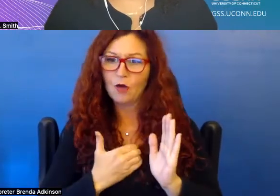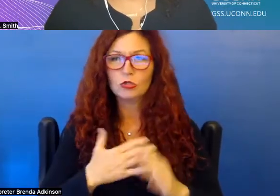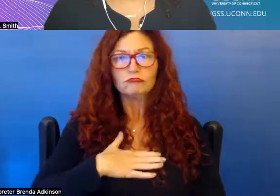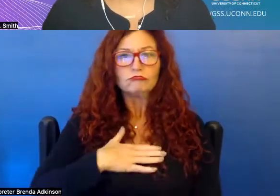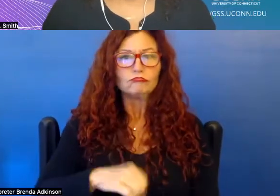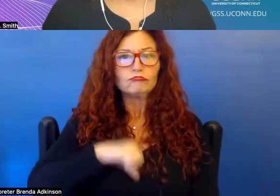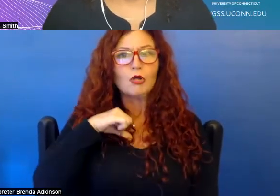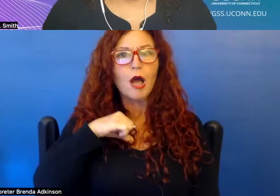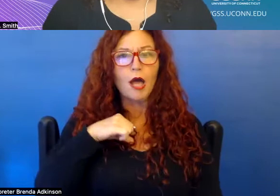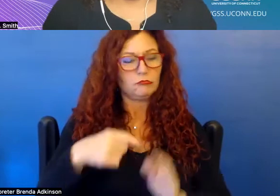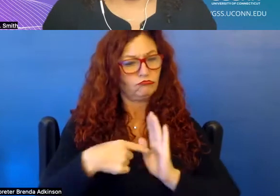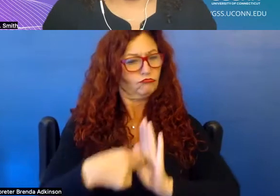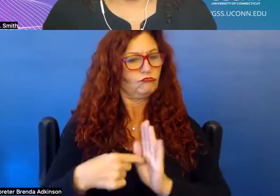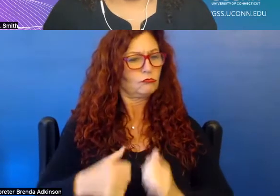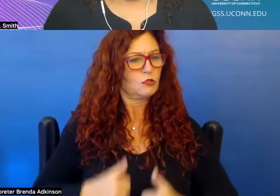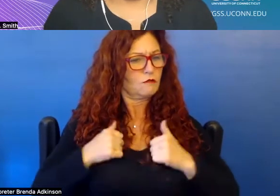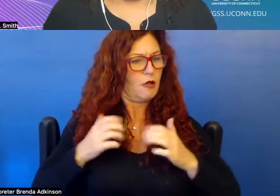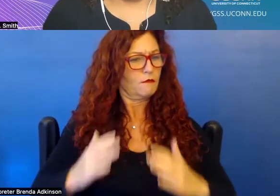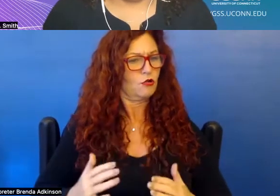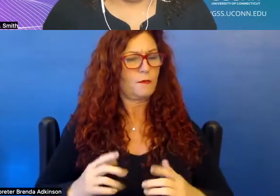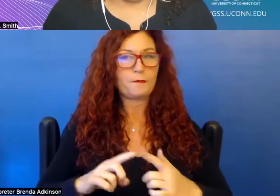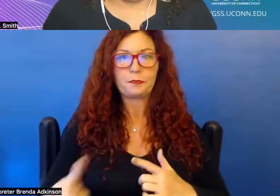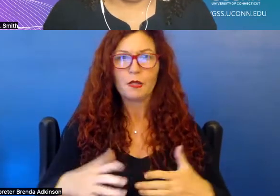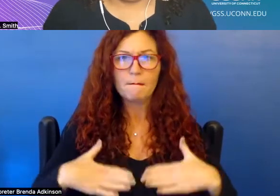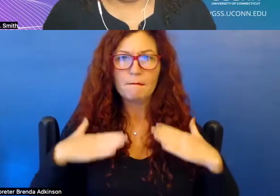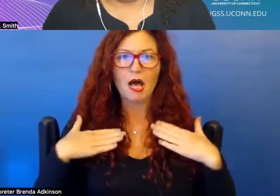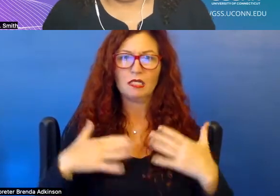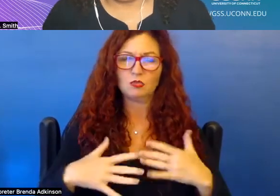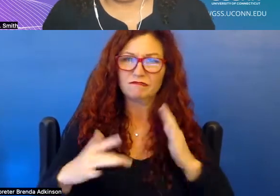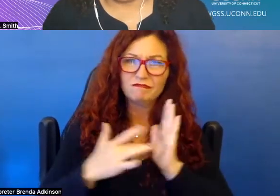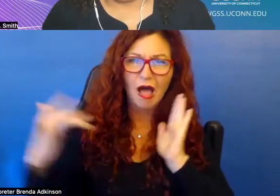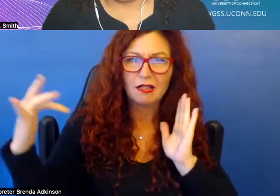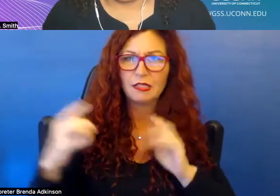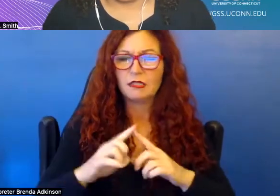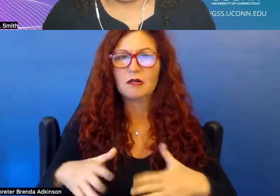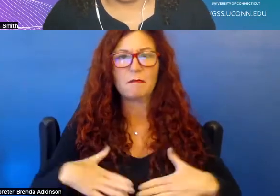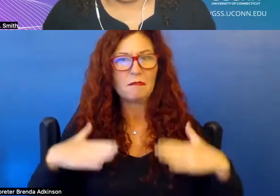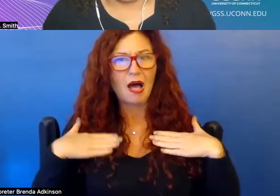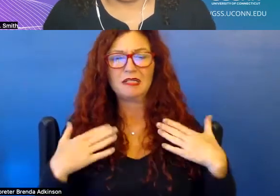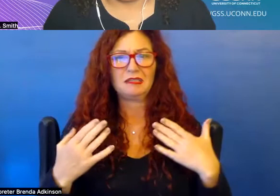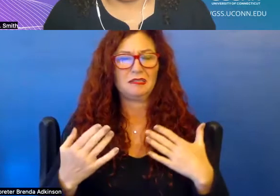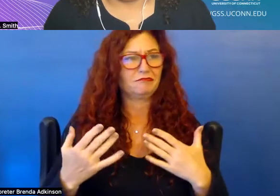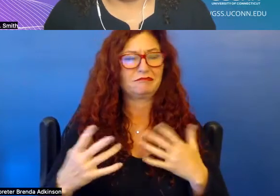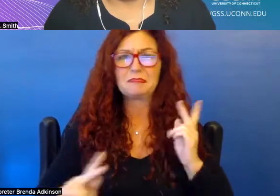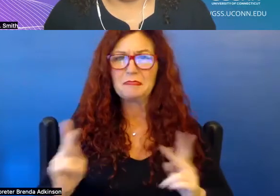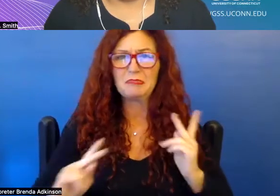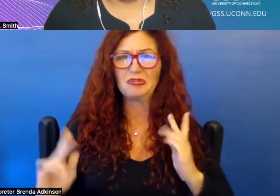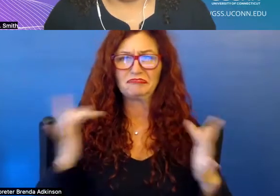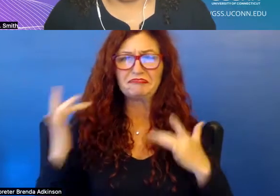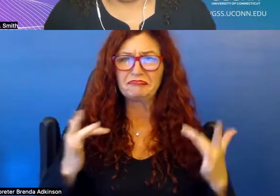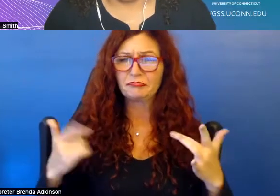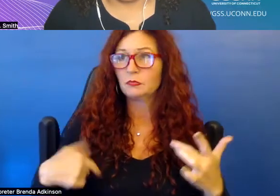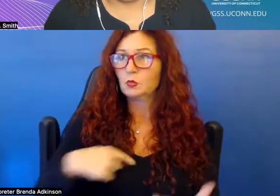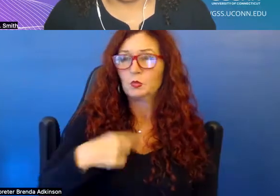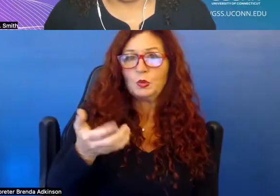we were violated or our bodies were invaded against our will, but that we survived. That's the badge of honor, that we are working on